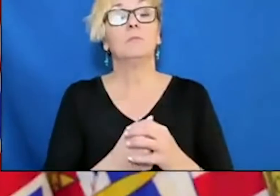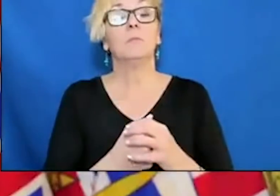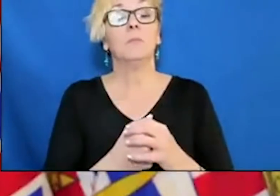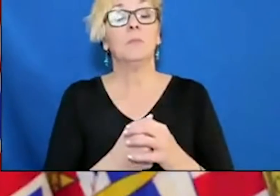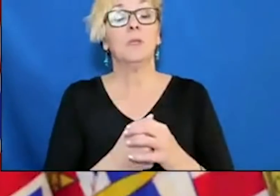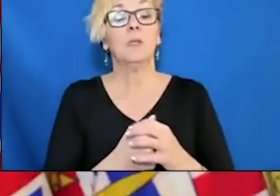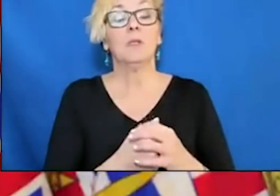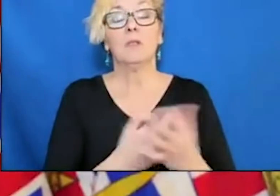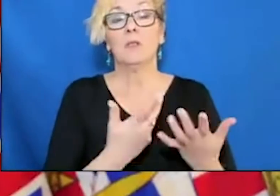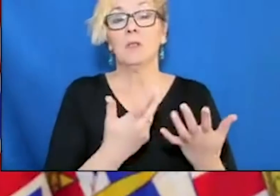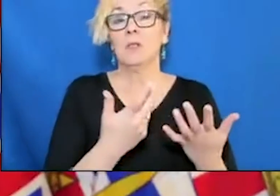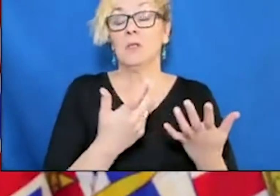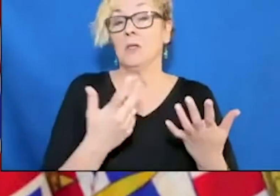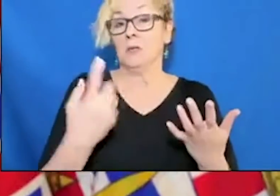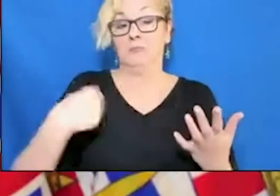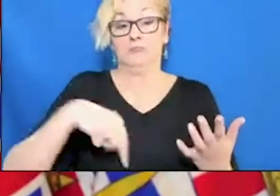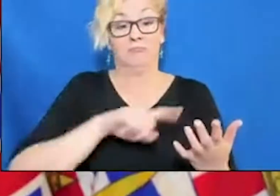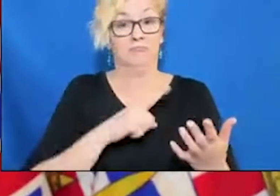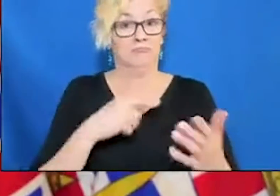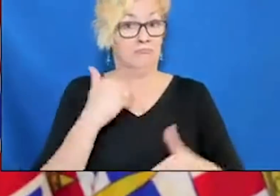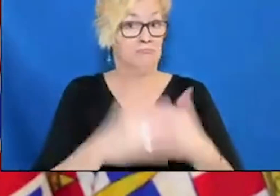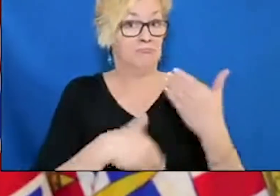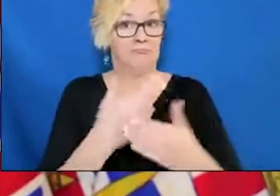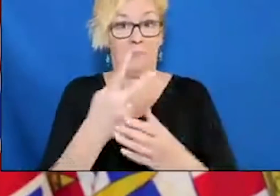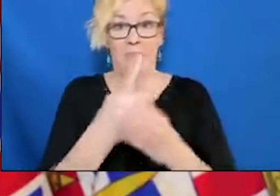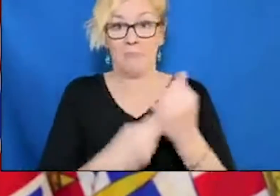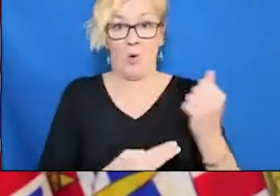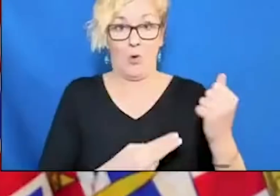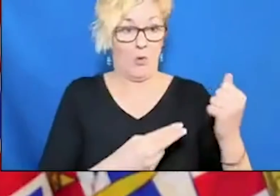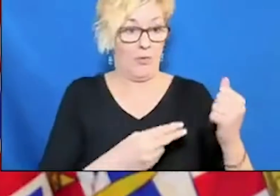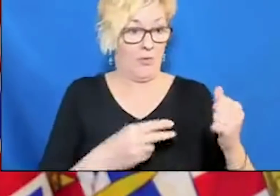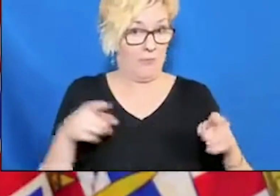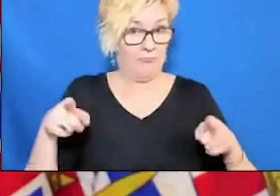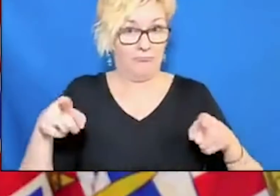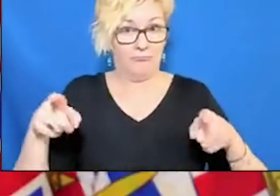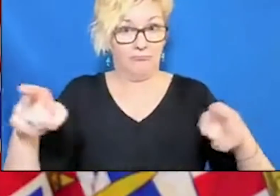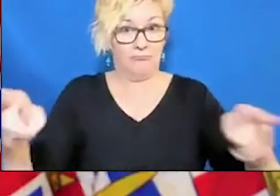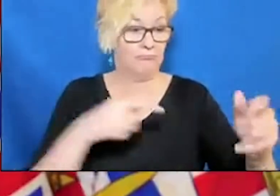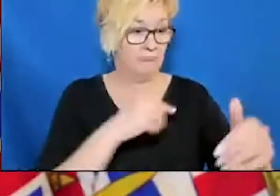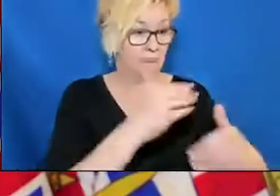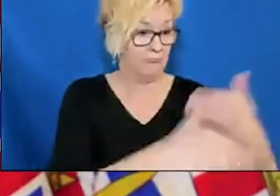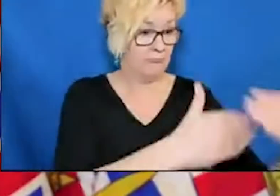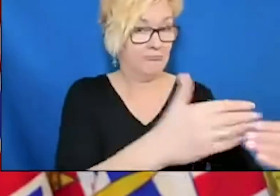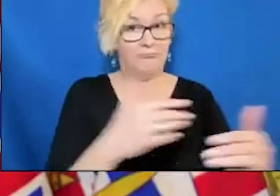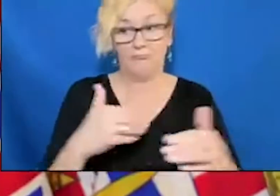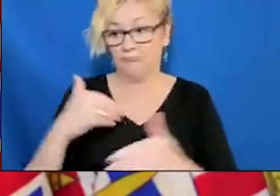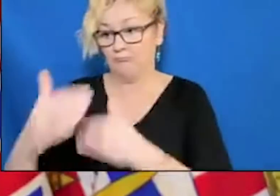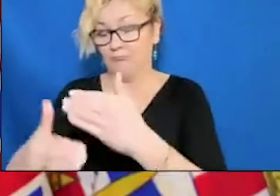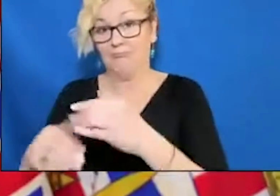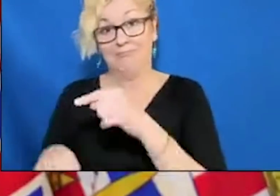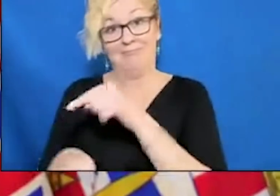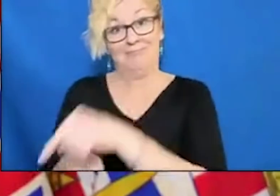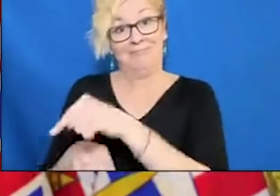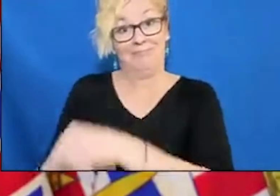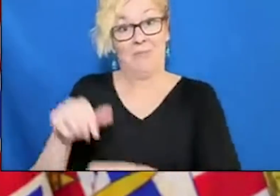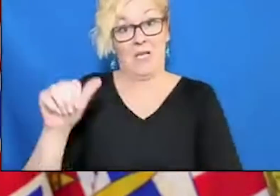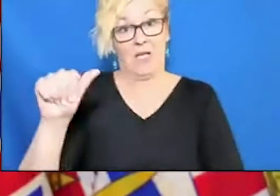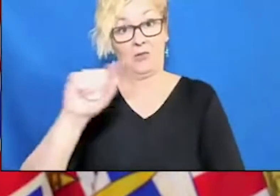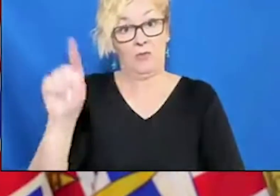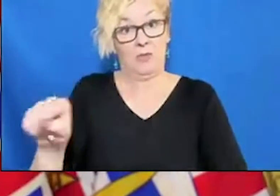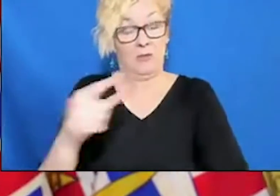our community now and addressing those hot spots and those high-risk areas so that we can protect